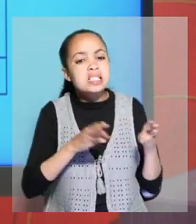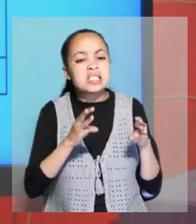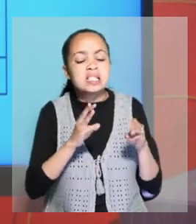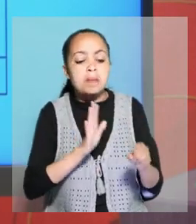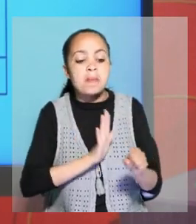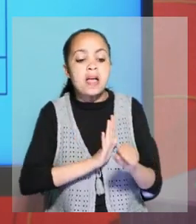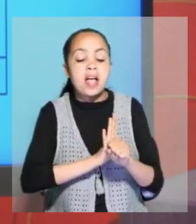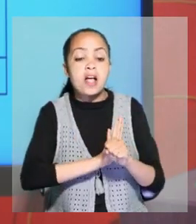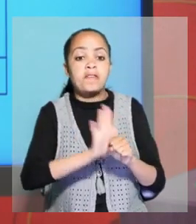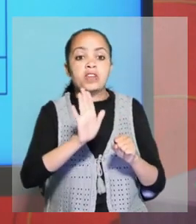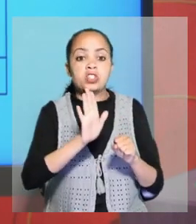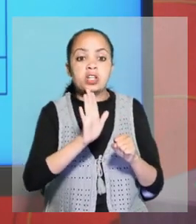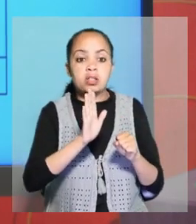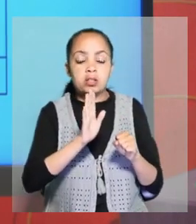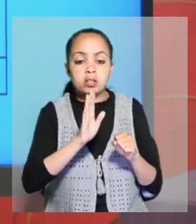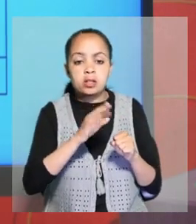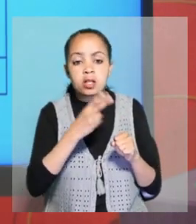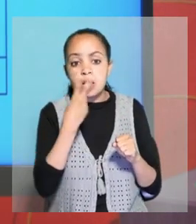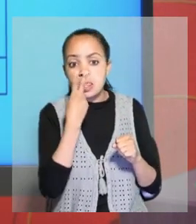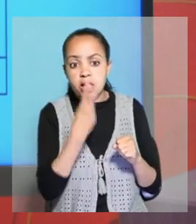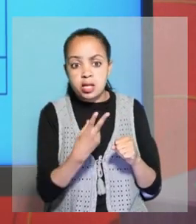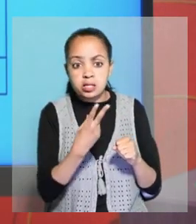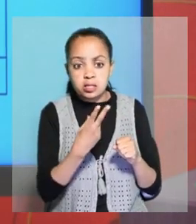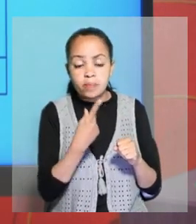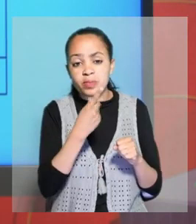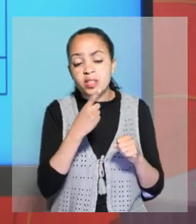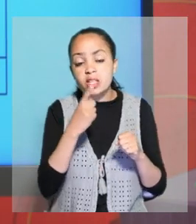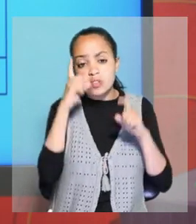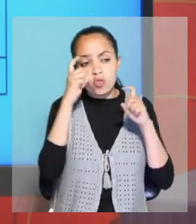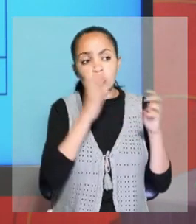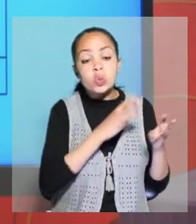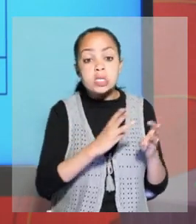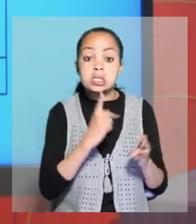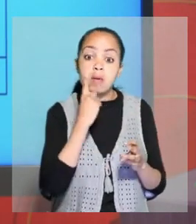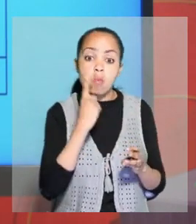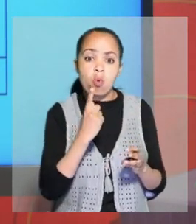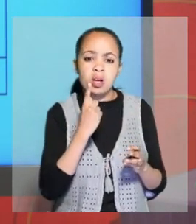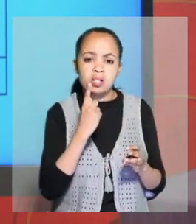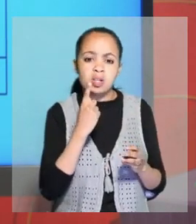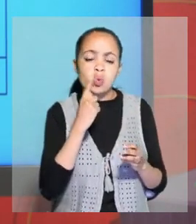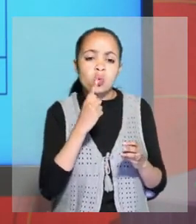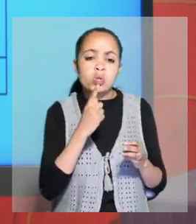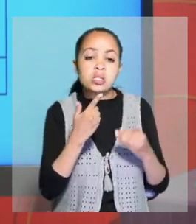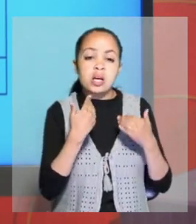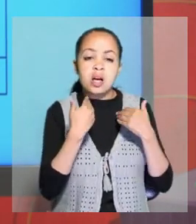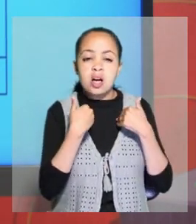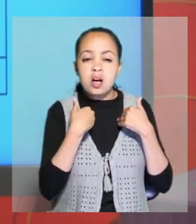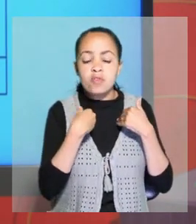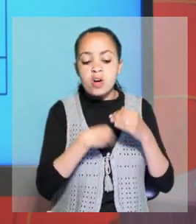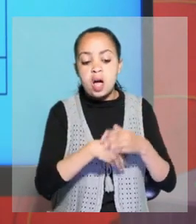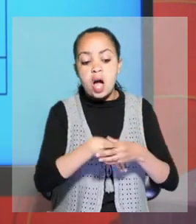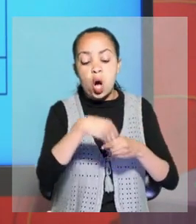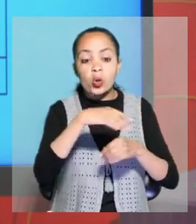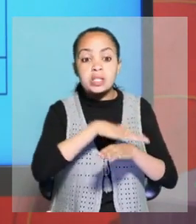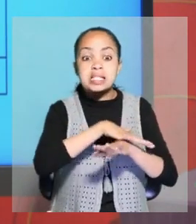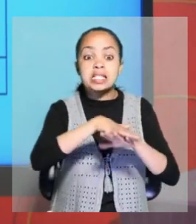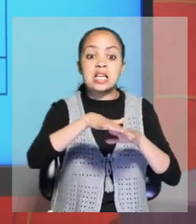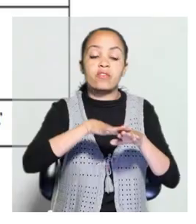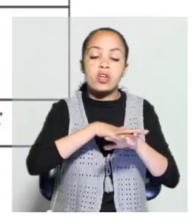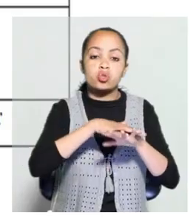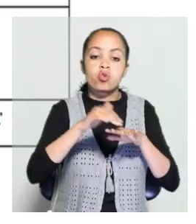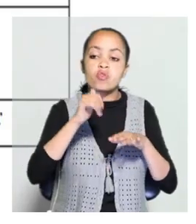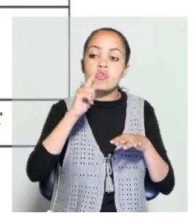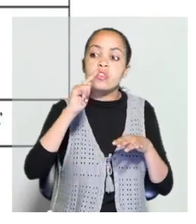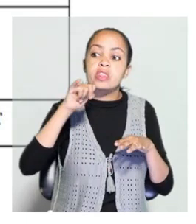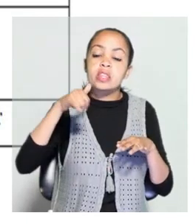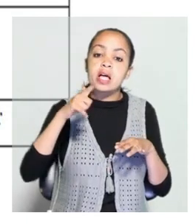and effective. Let's see. This photosystem 1, which is located at outer surface of thylakoid